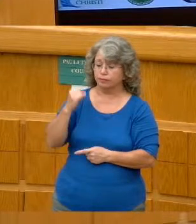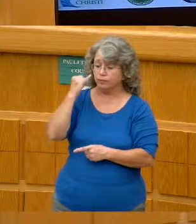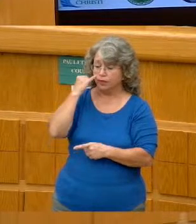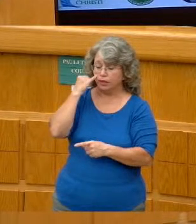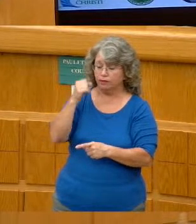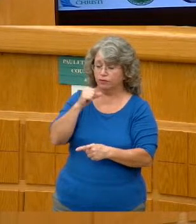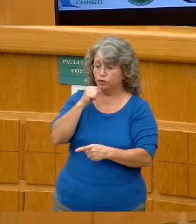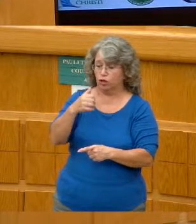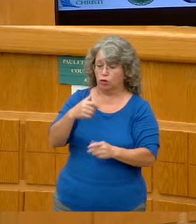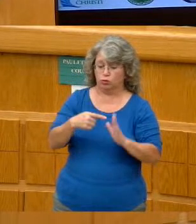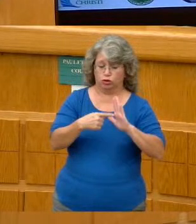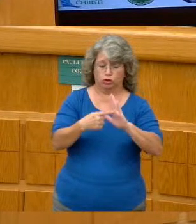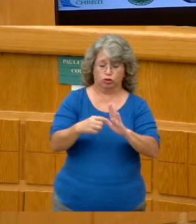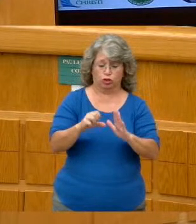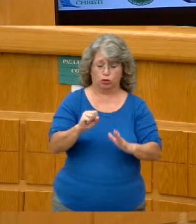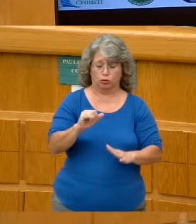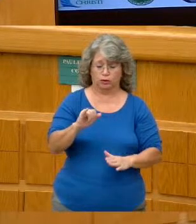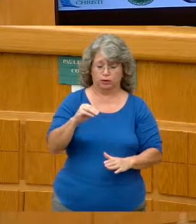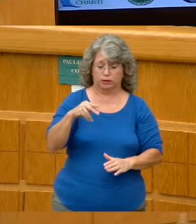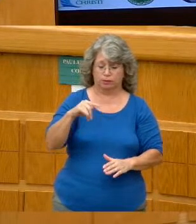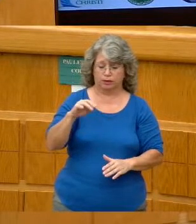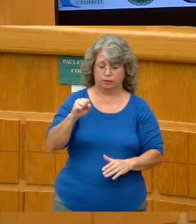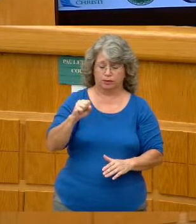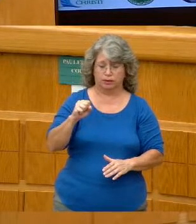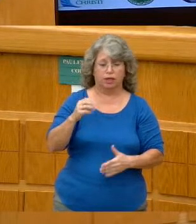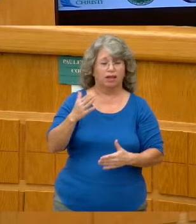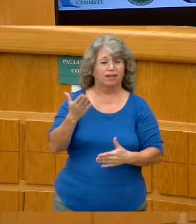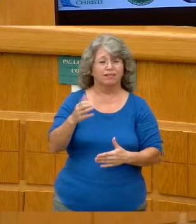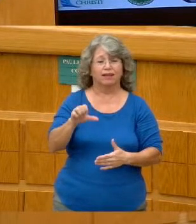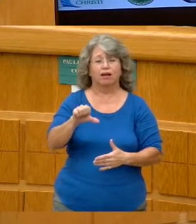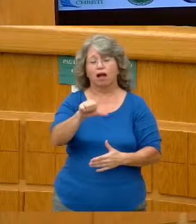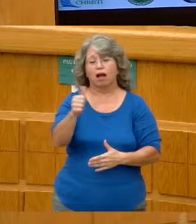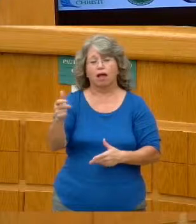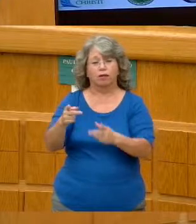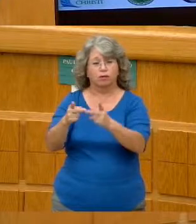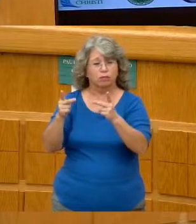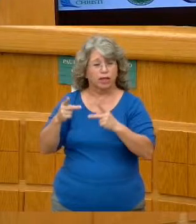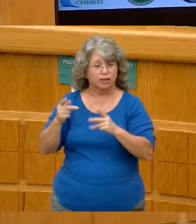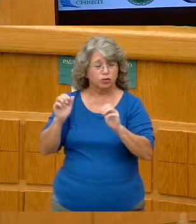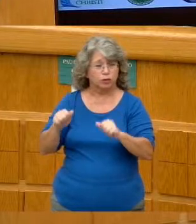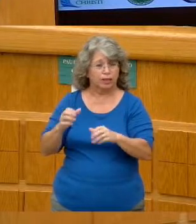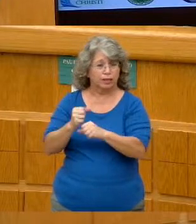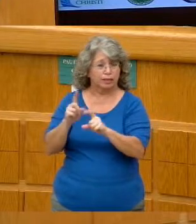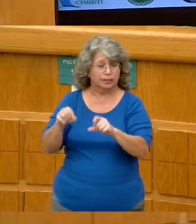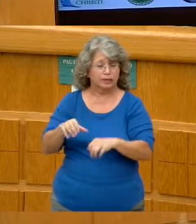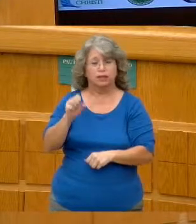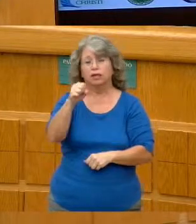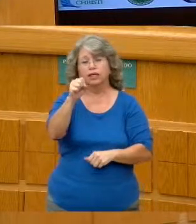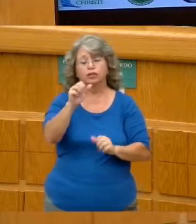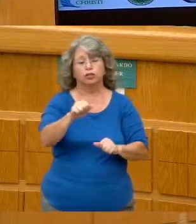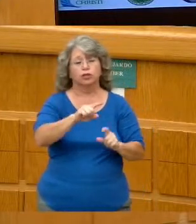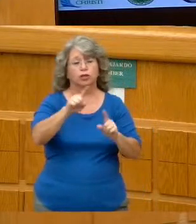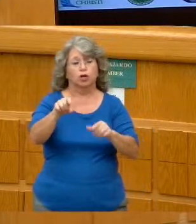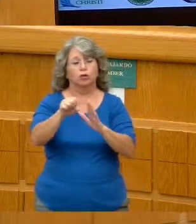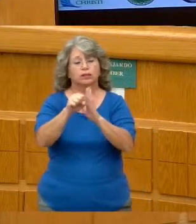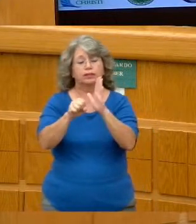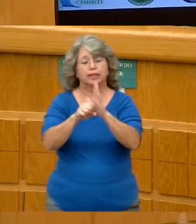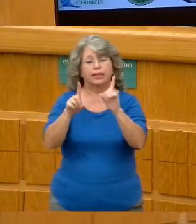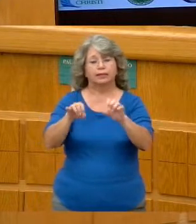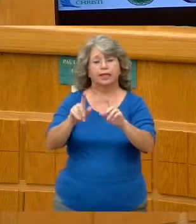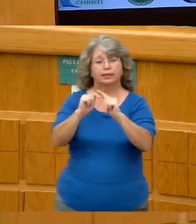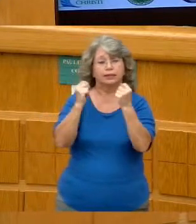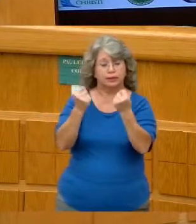is there any place in the county to get tested? If you're not showing symptoms, yes, you can go to the state testing teams,